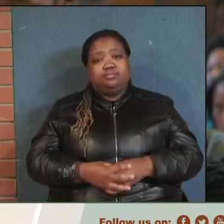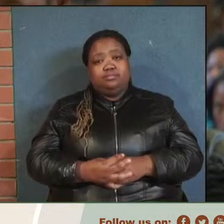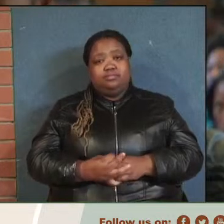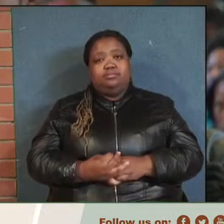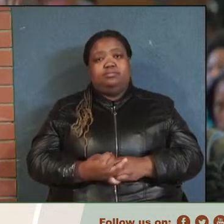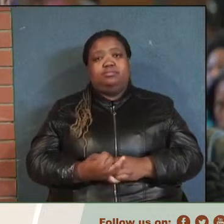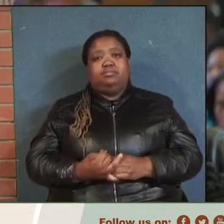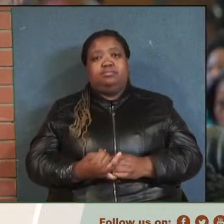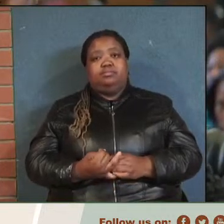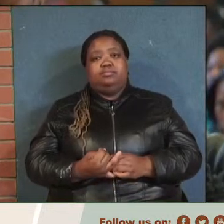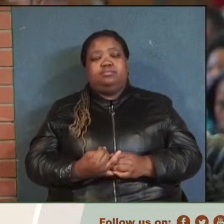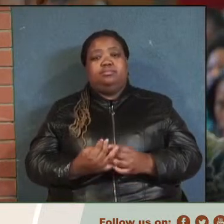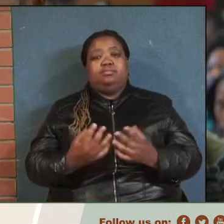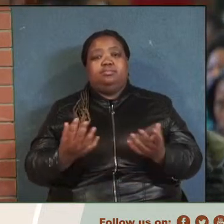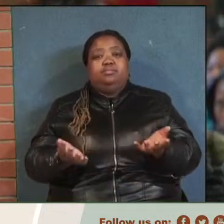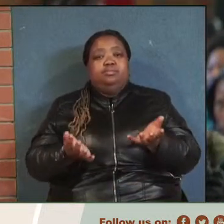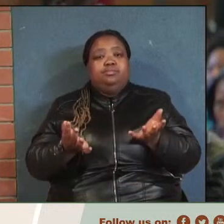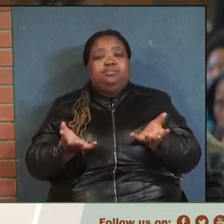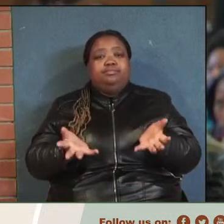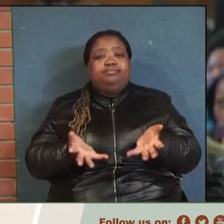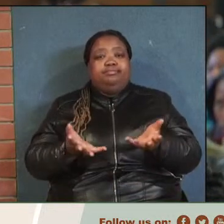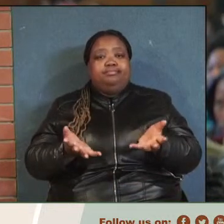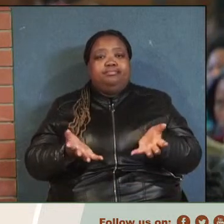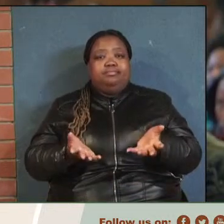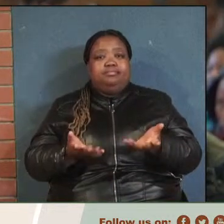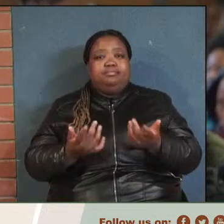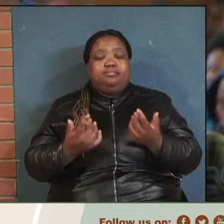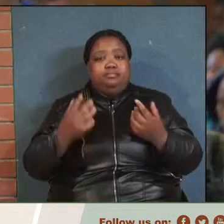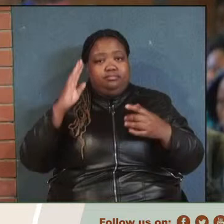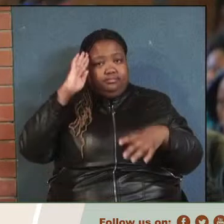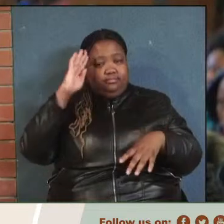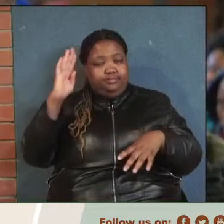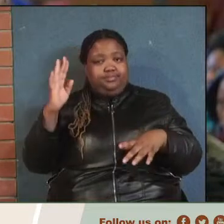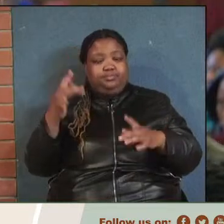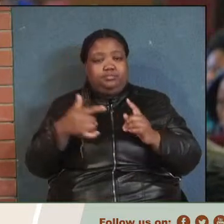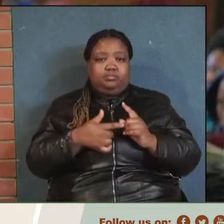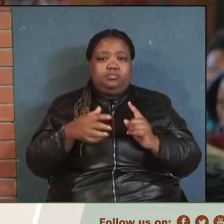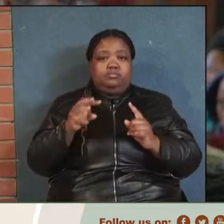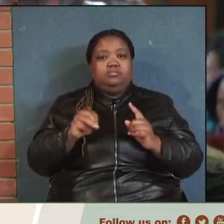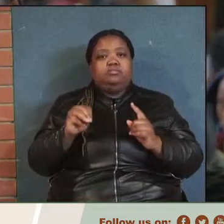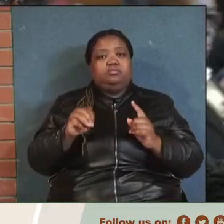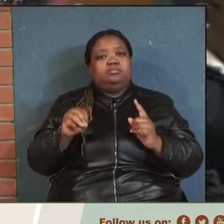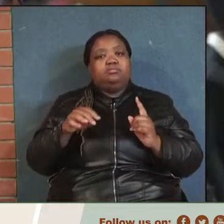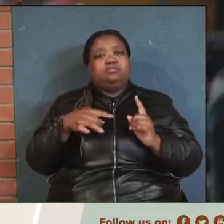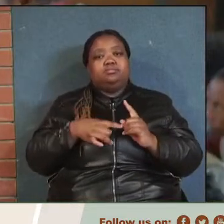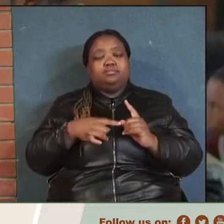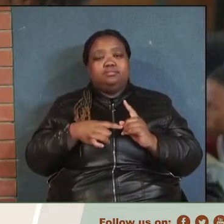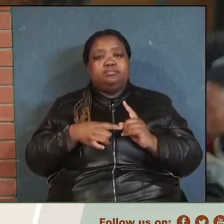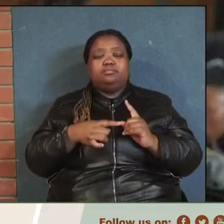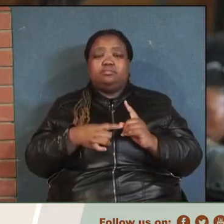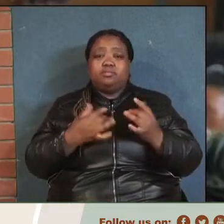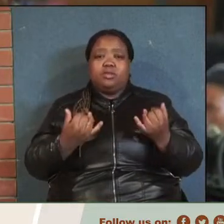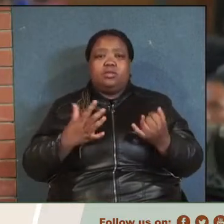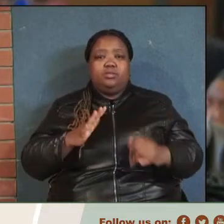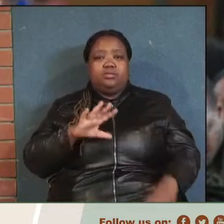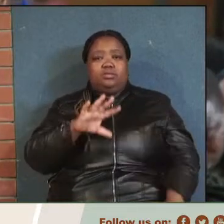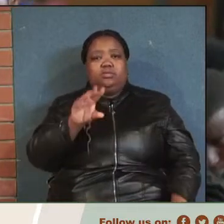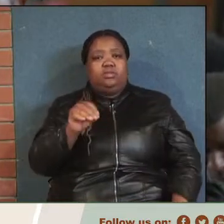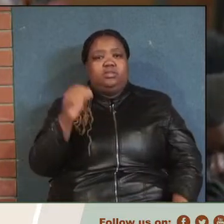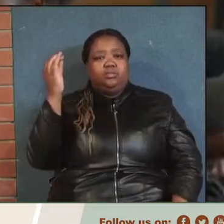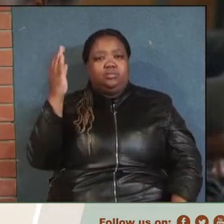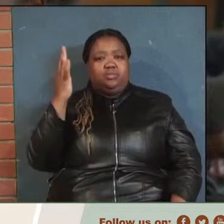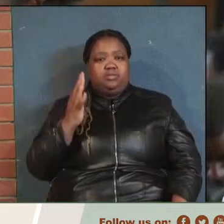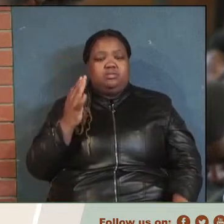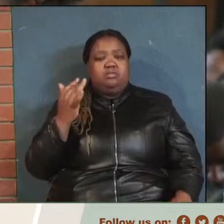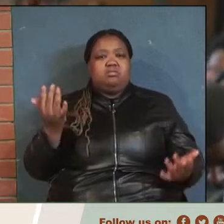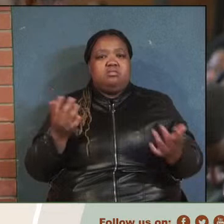I would like to start. Greetings, House at Large. I'm the Honorable M. Nkaelang. I would like to ask the speaker, how